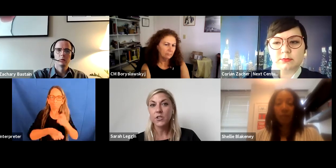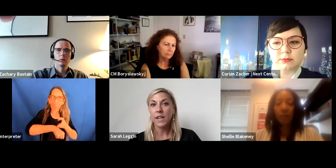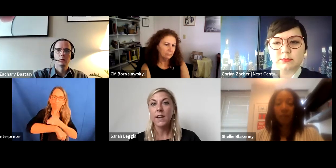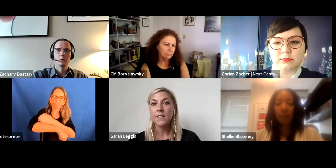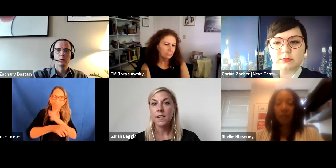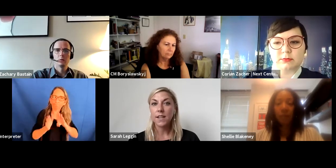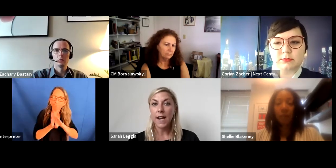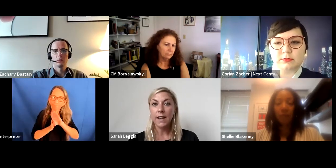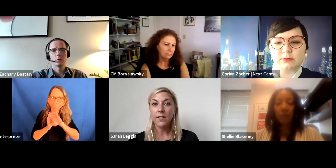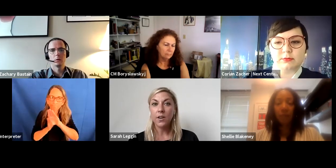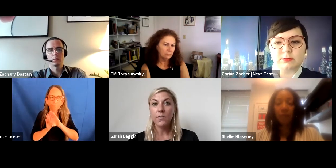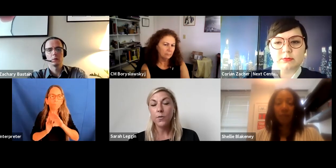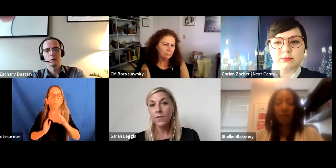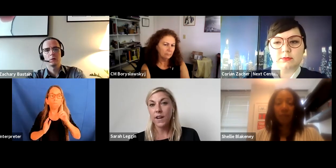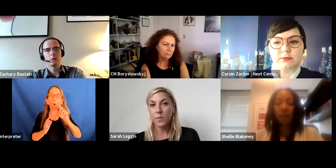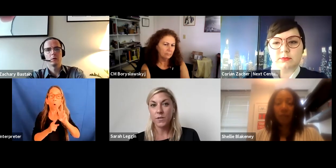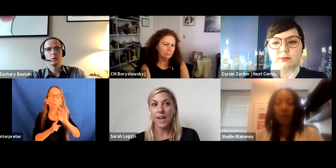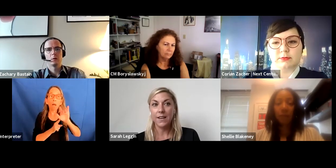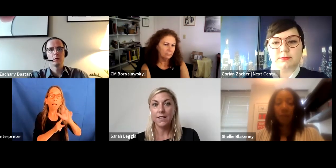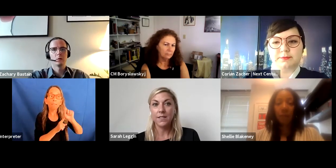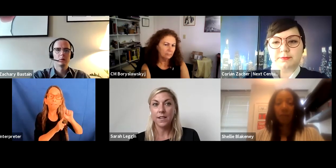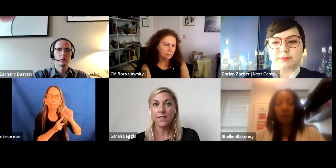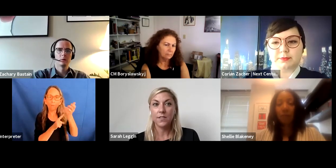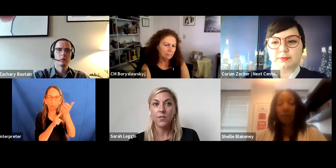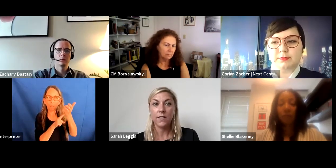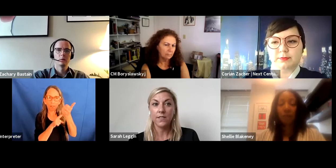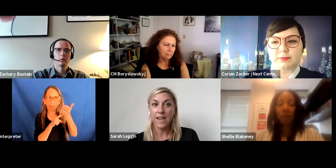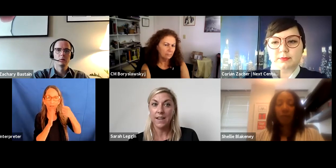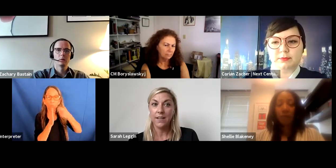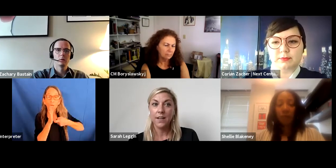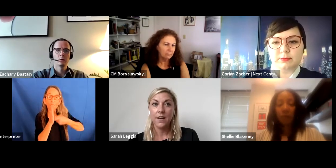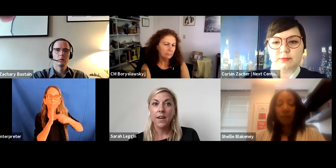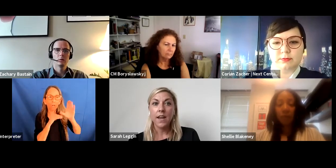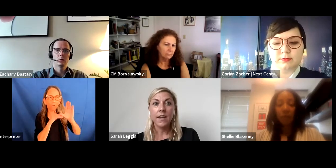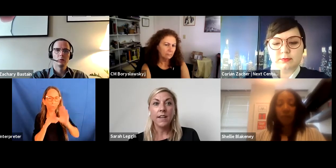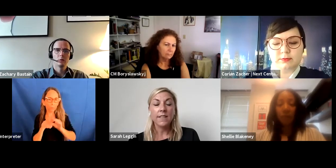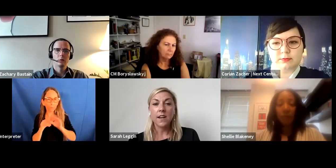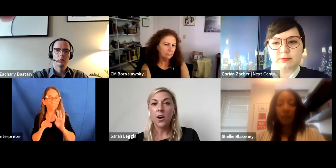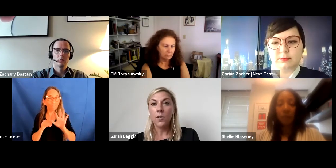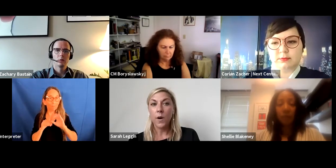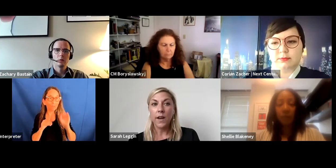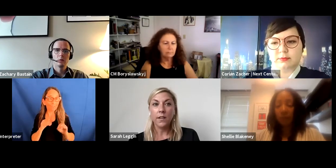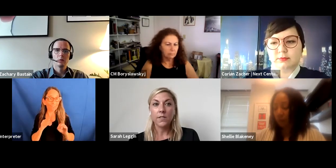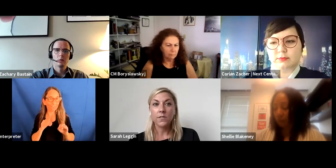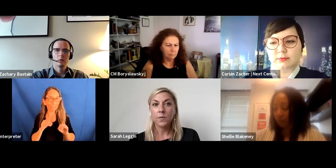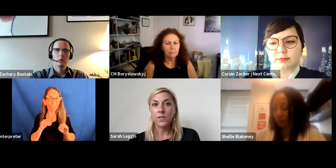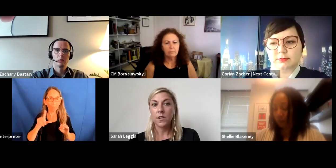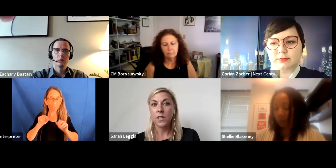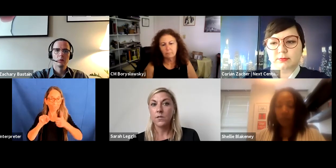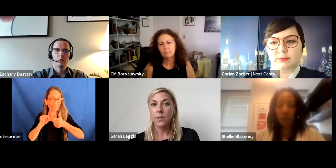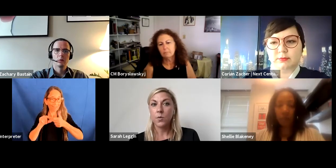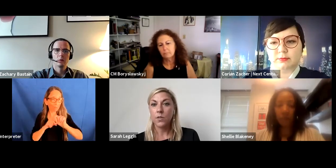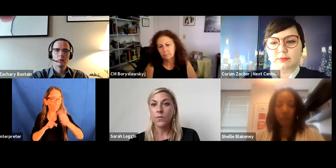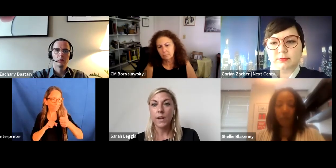have actually declined 45% since 2010. And that's all the while consumers